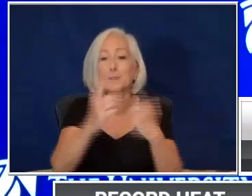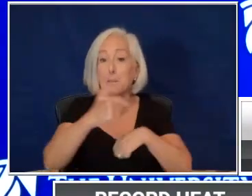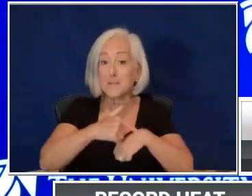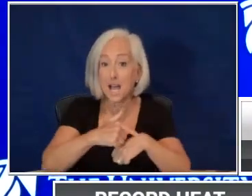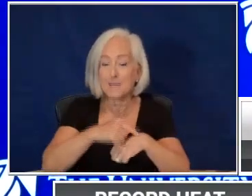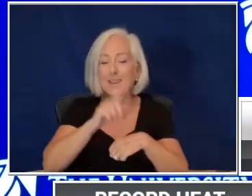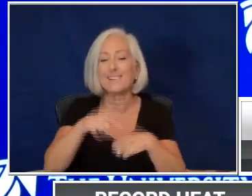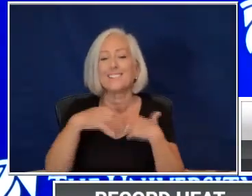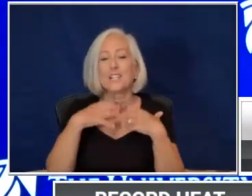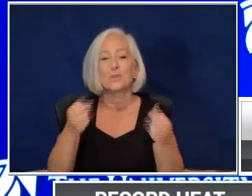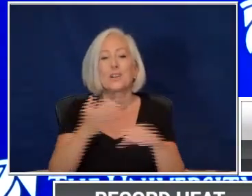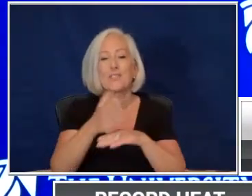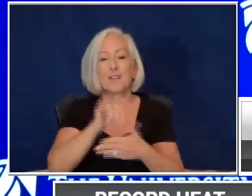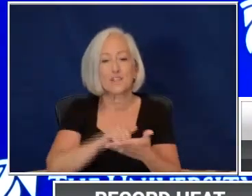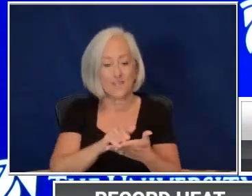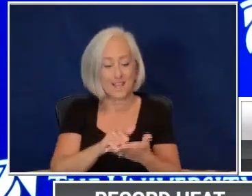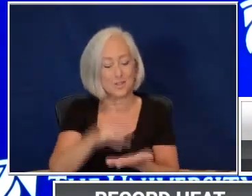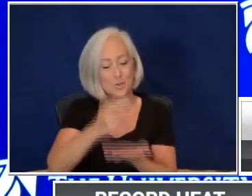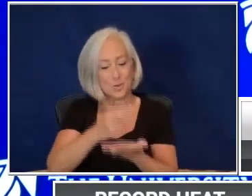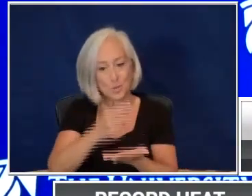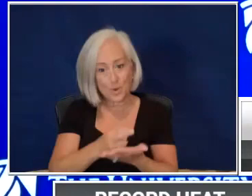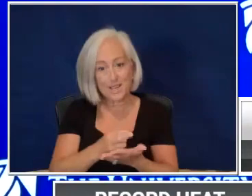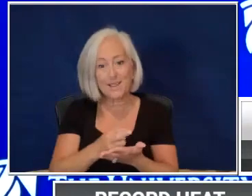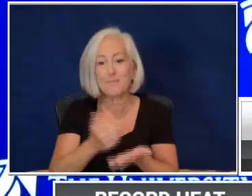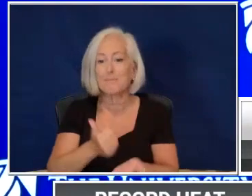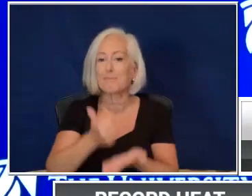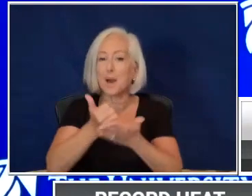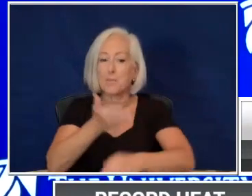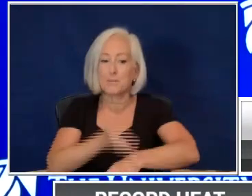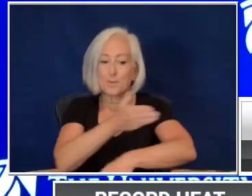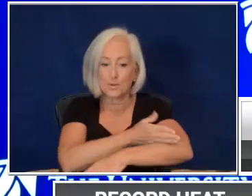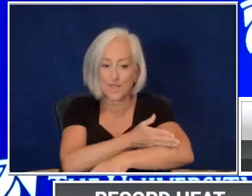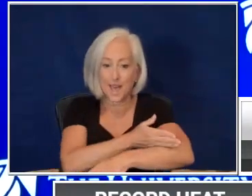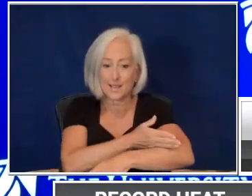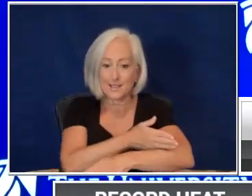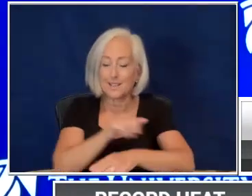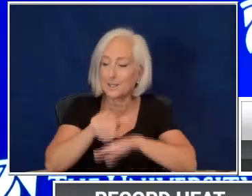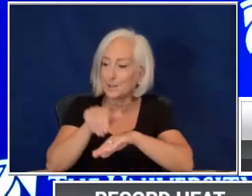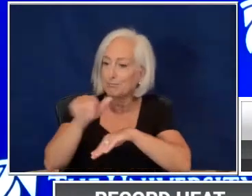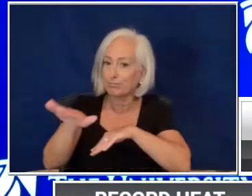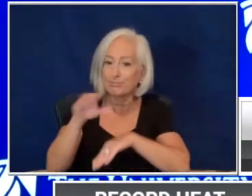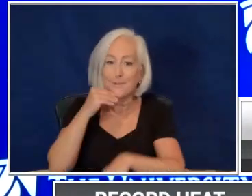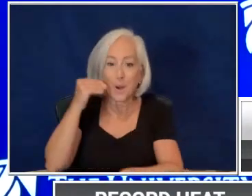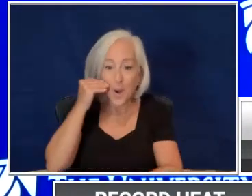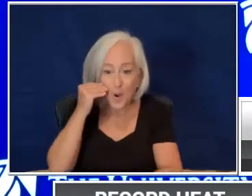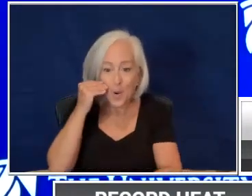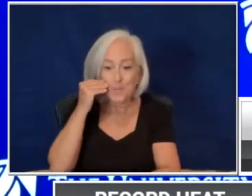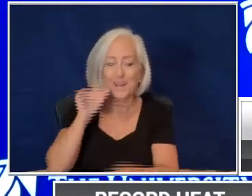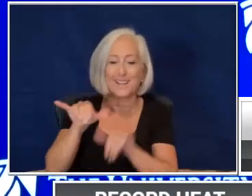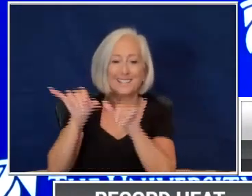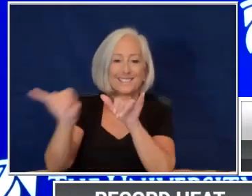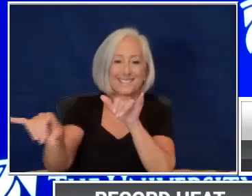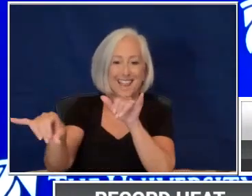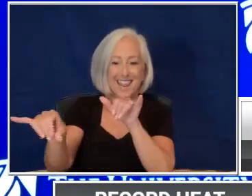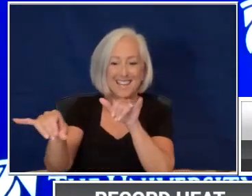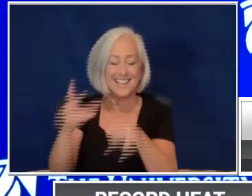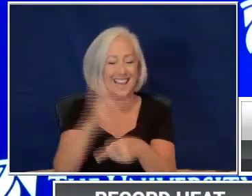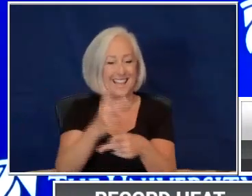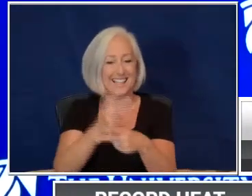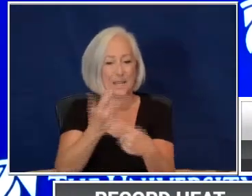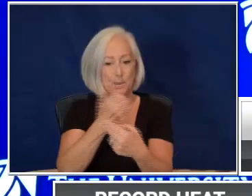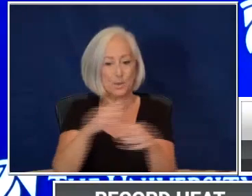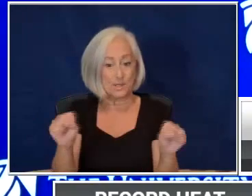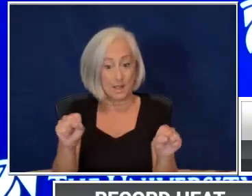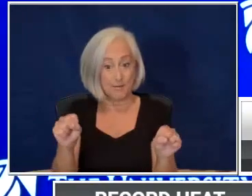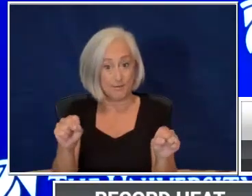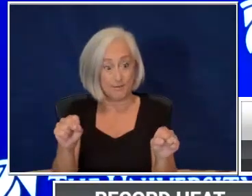help improve that and get you home and keep you safe by doing that. We also know that it should be upon you to help